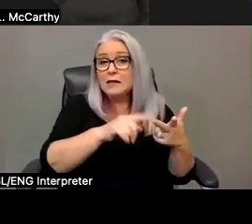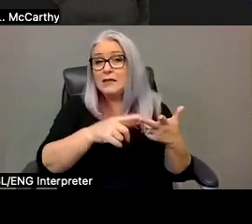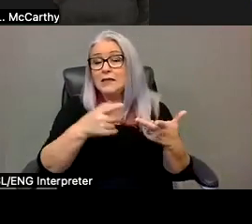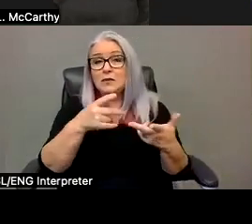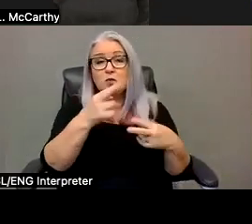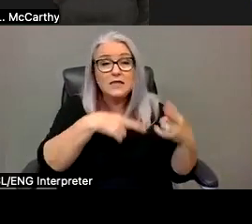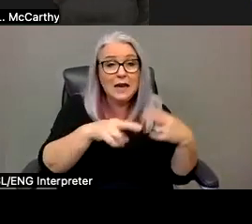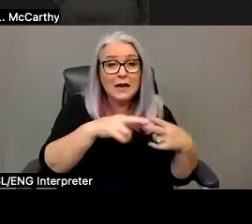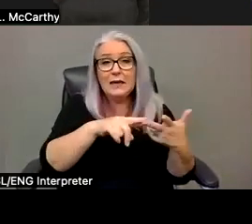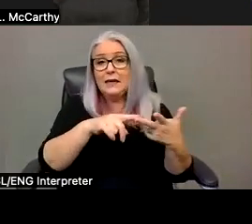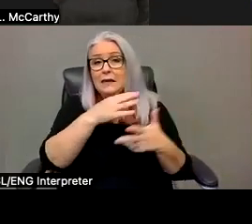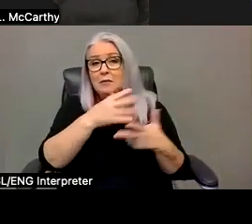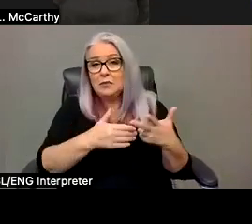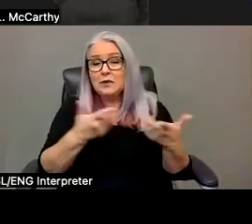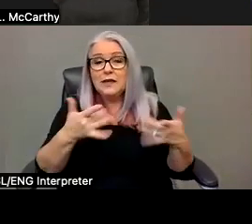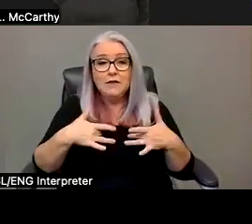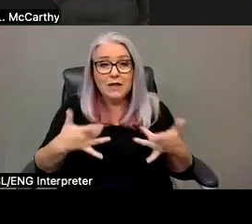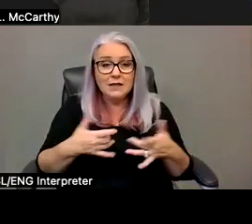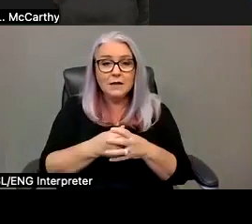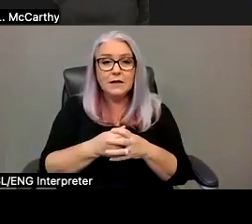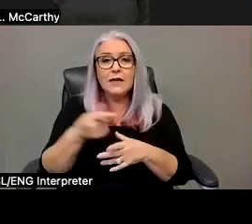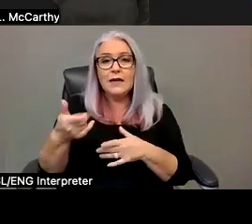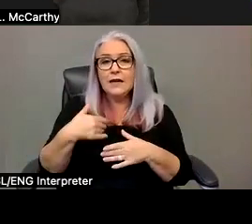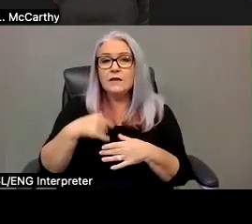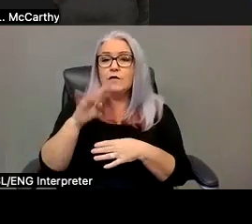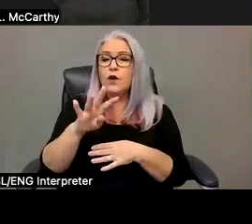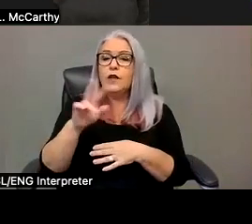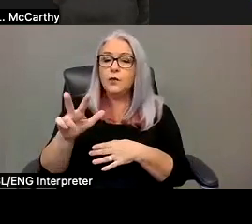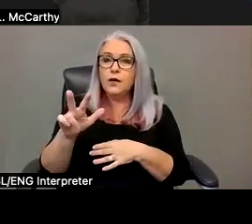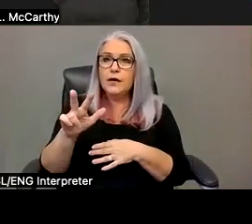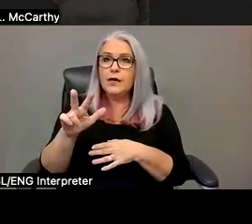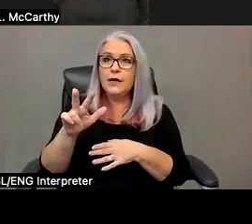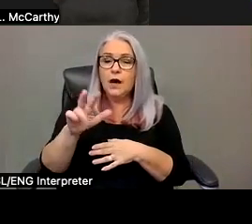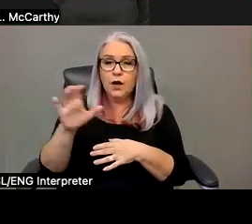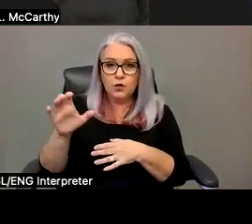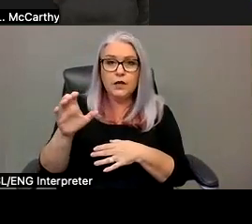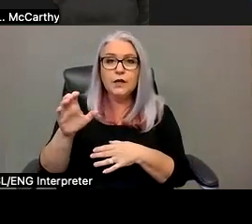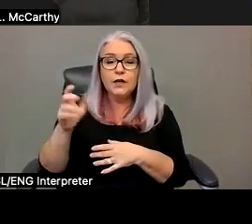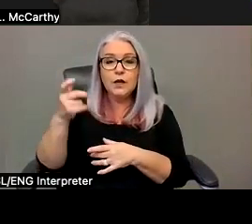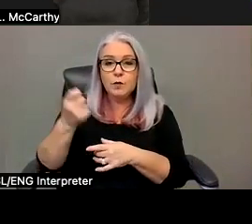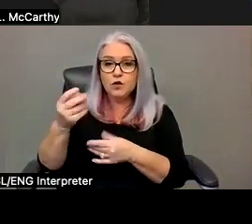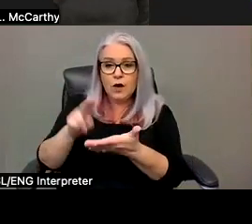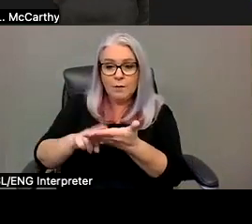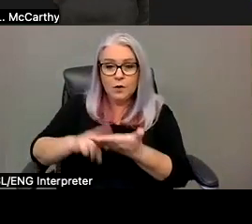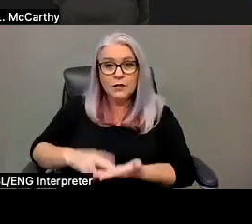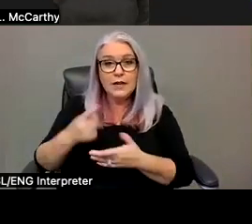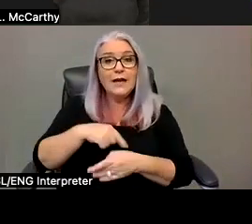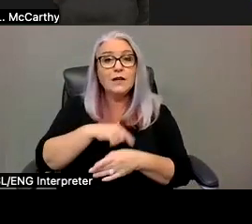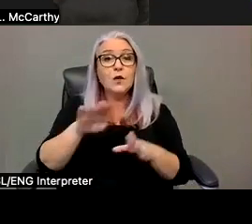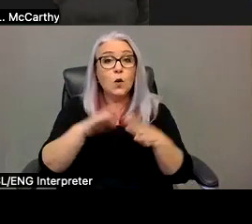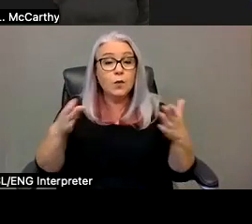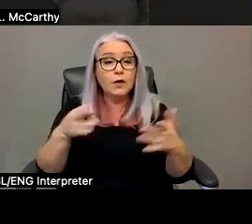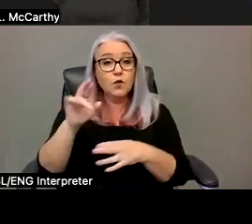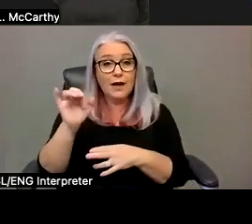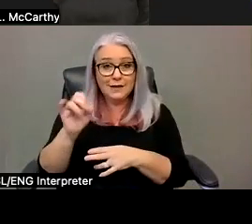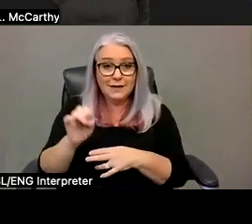recycling. It has 4,300 subscribers. It has a 61% open rate, which is really staggering.